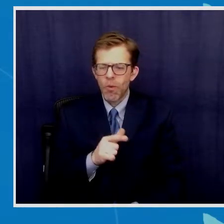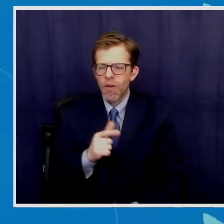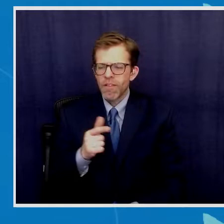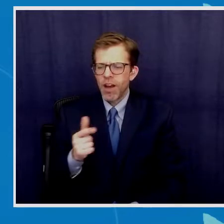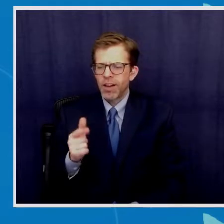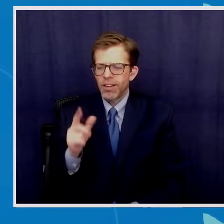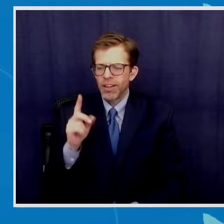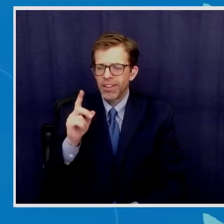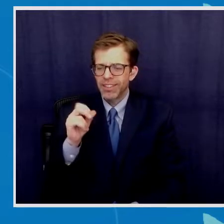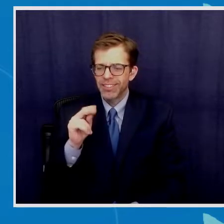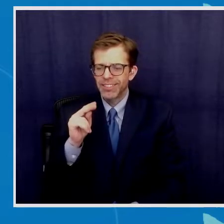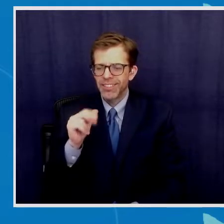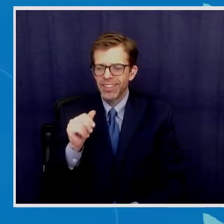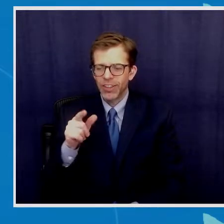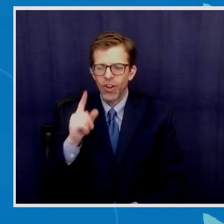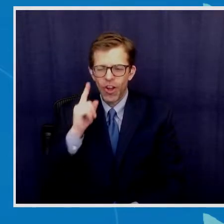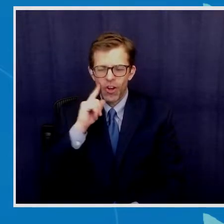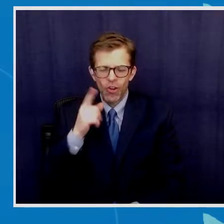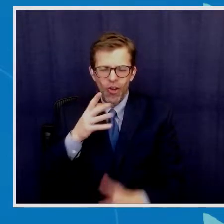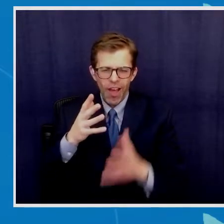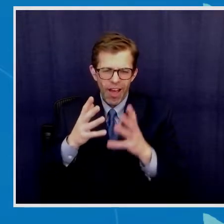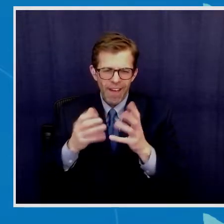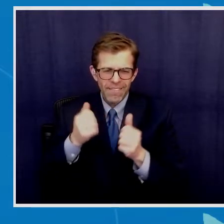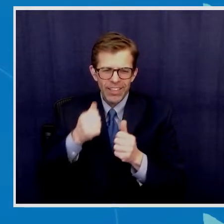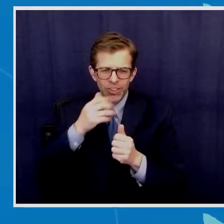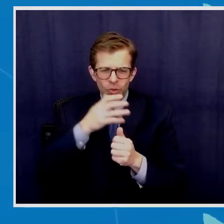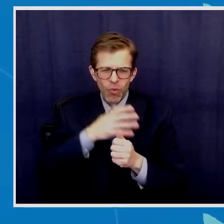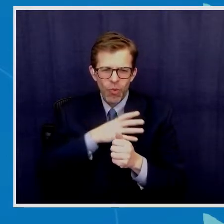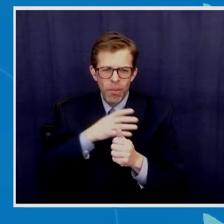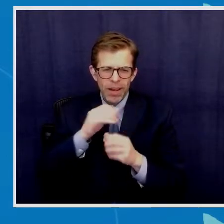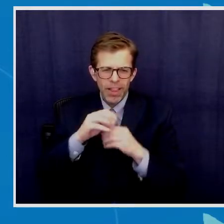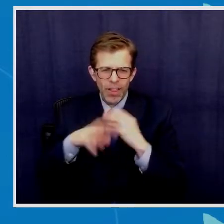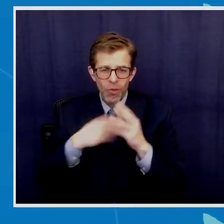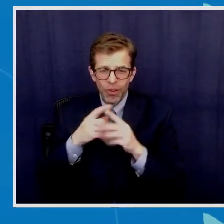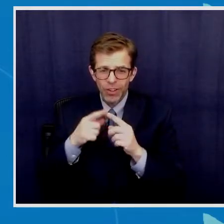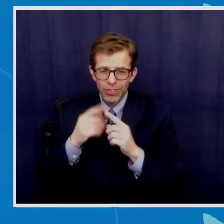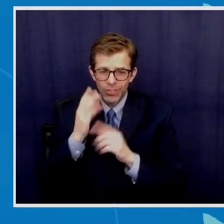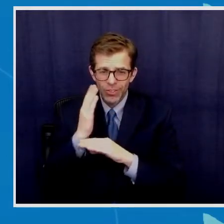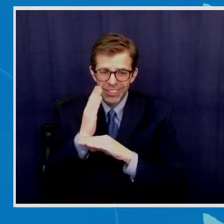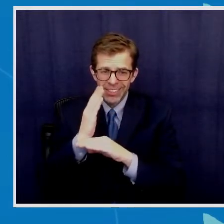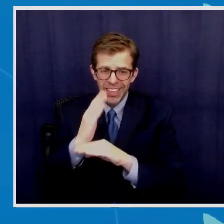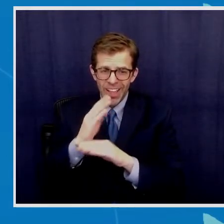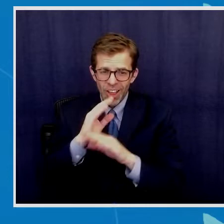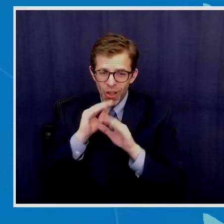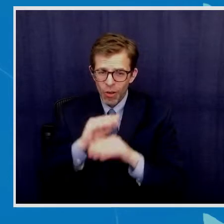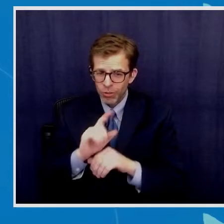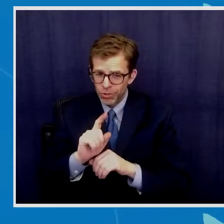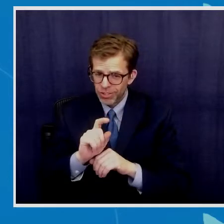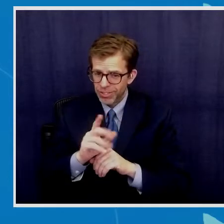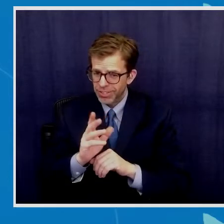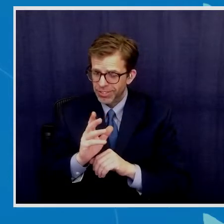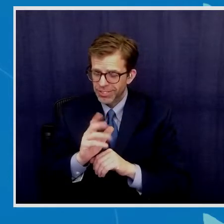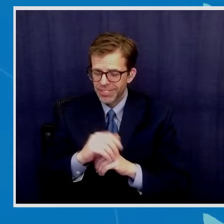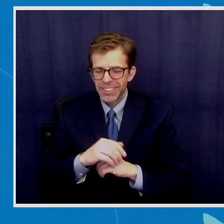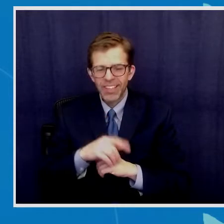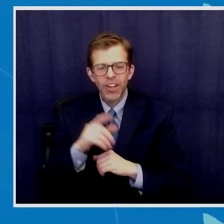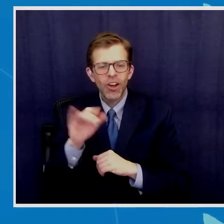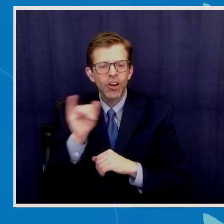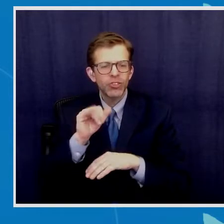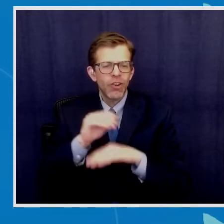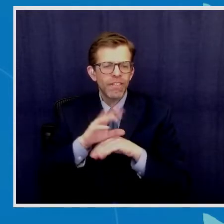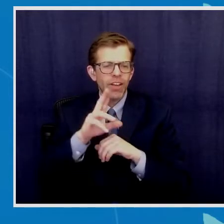the fastest woman in the world to sail the ocean. Also a advisor to the UN on the blue